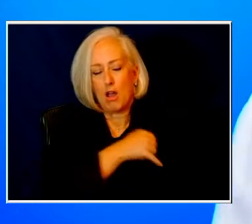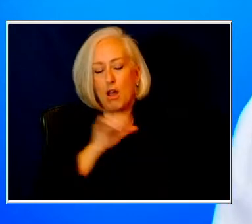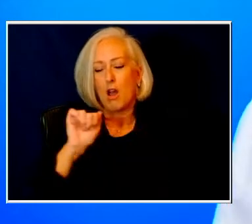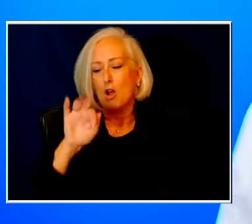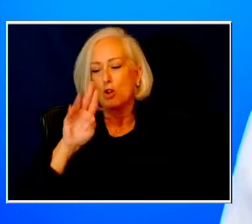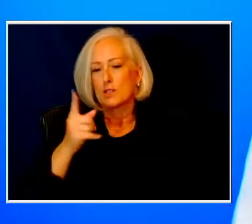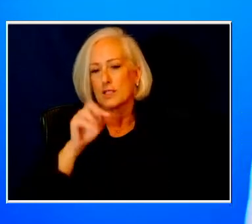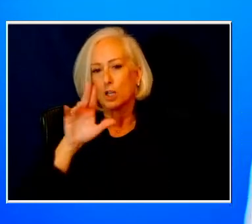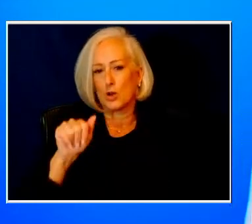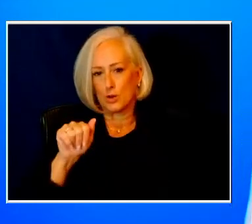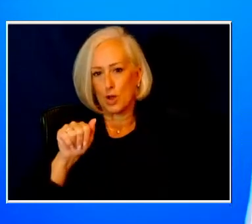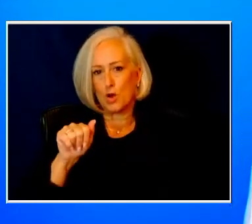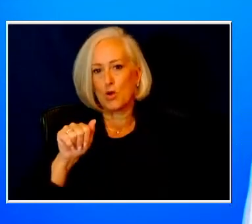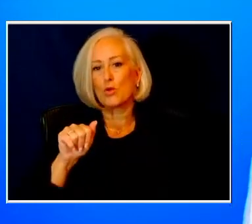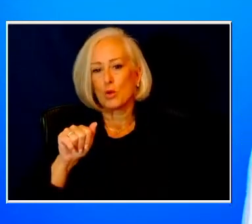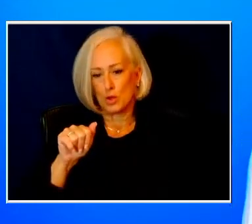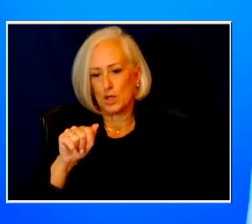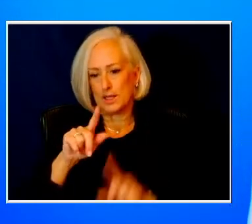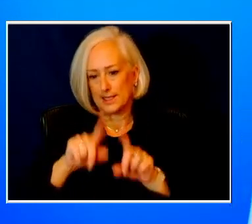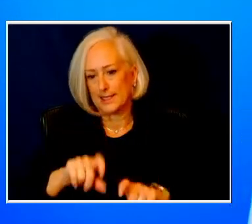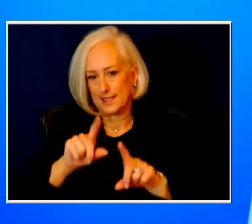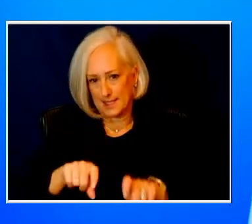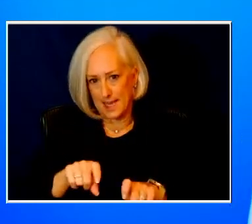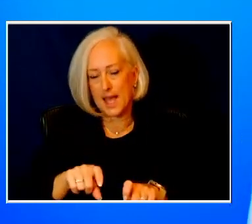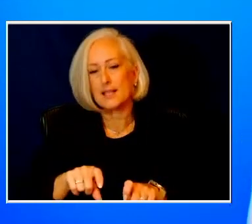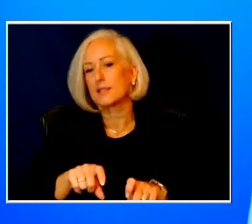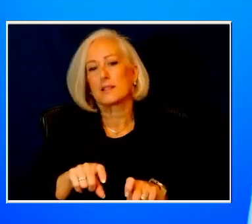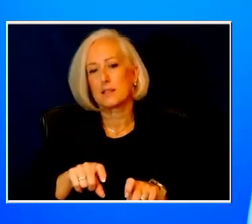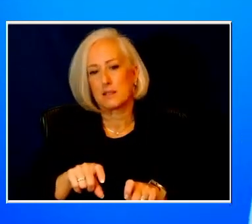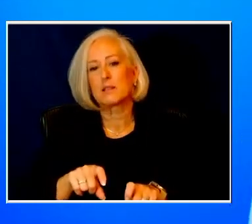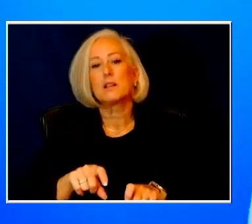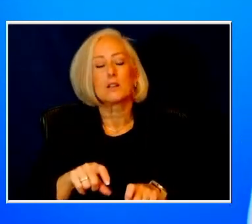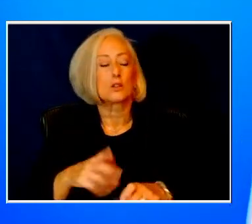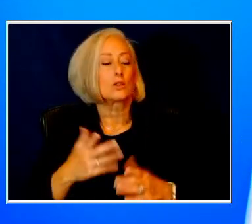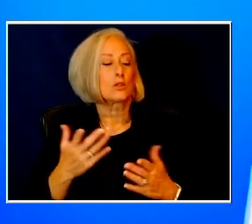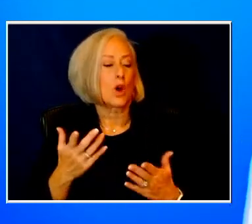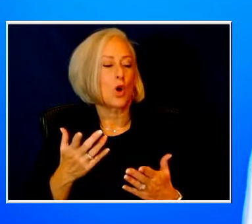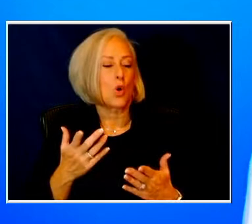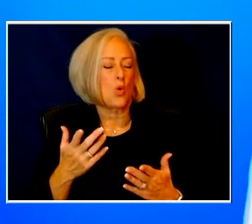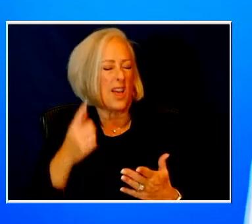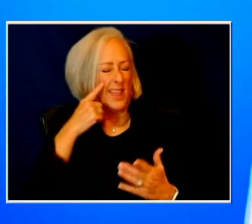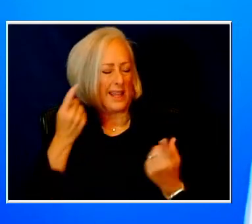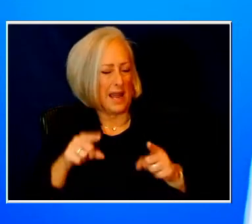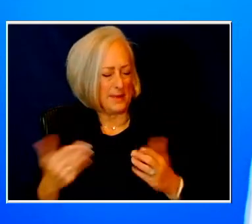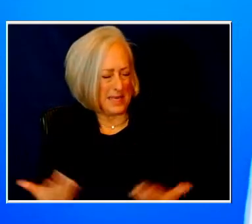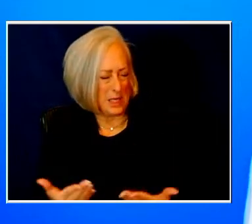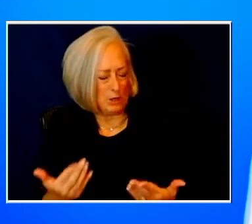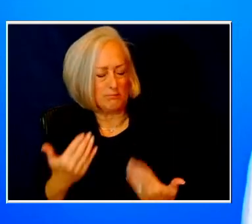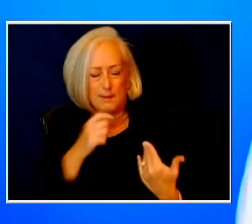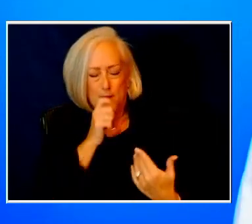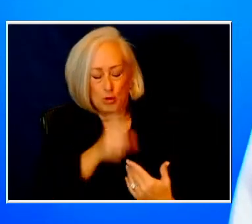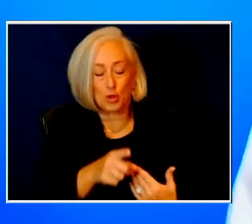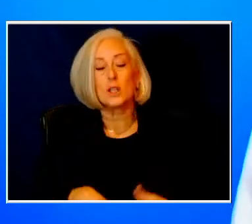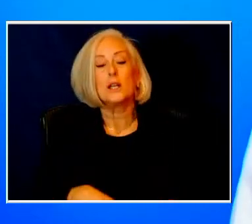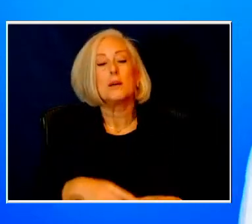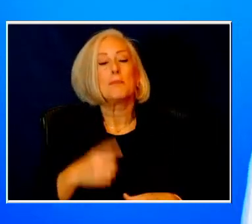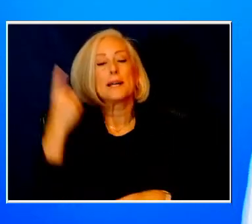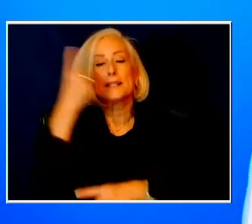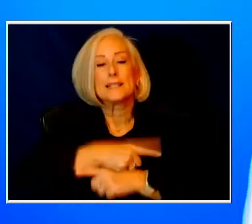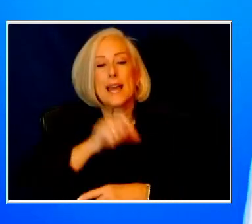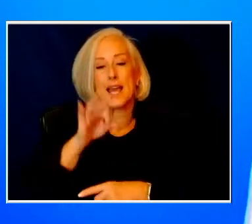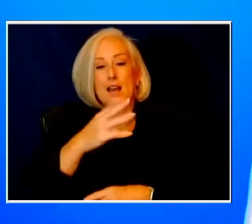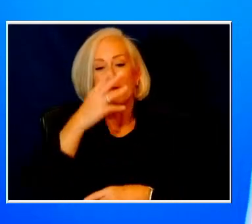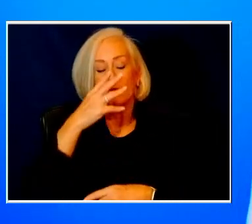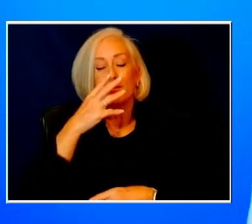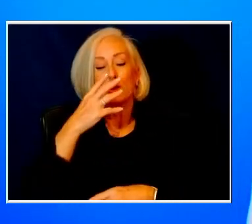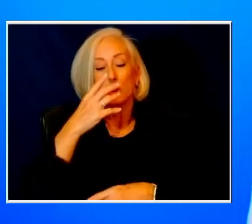day of surgery, she's admitted, she's put to sleep by a pediatric anesthesiologist, and then the surgeons